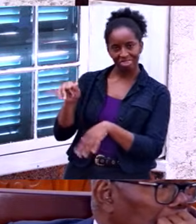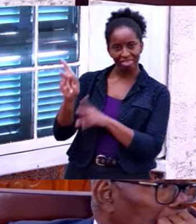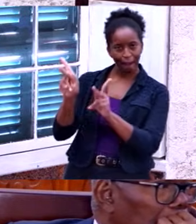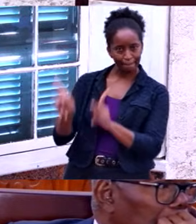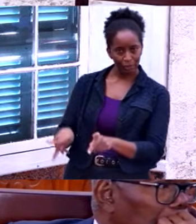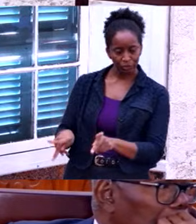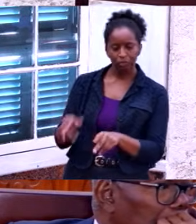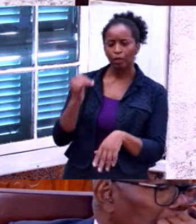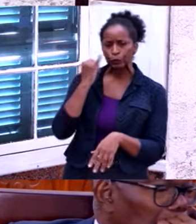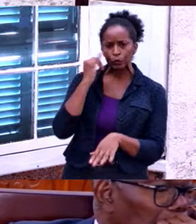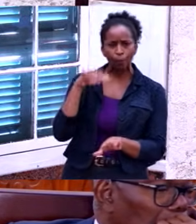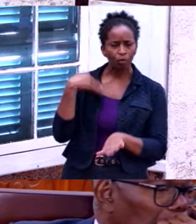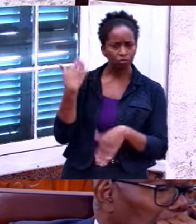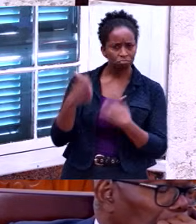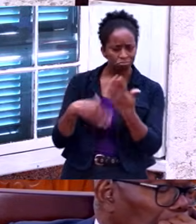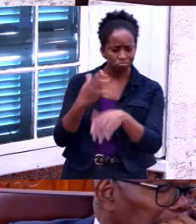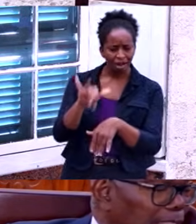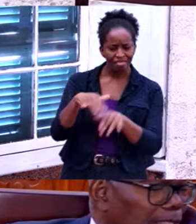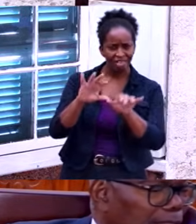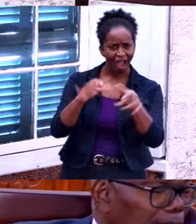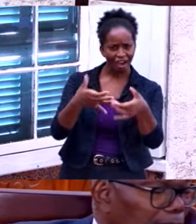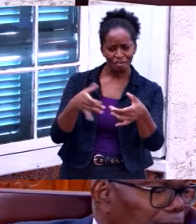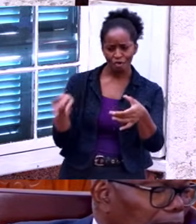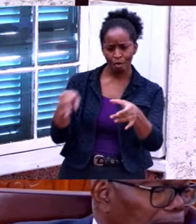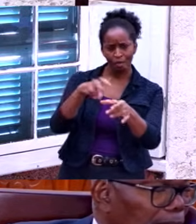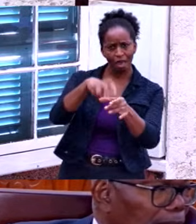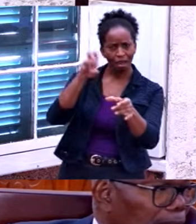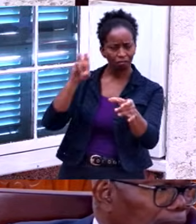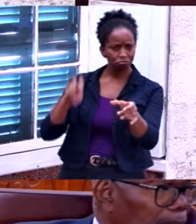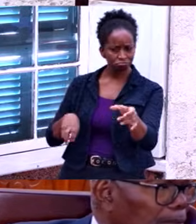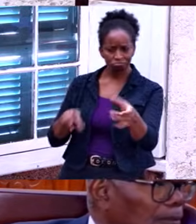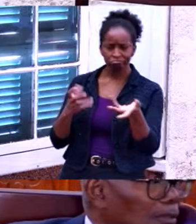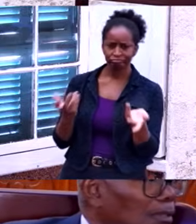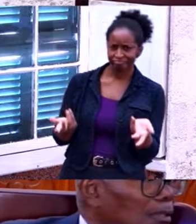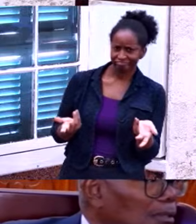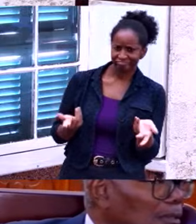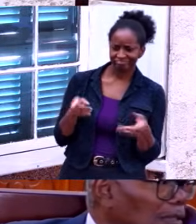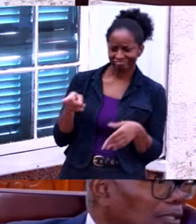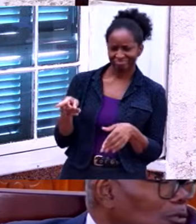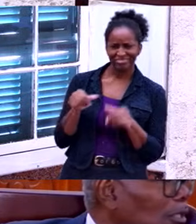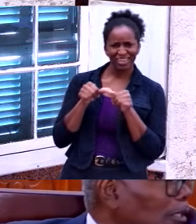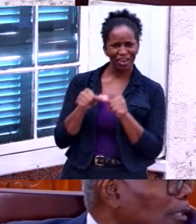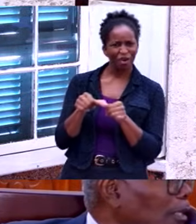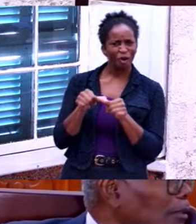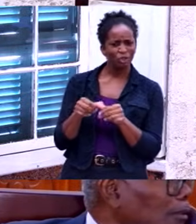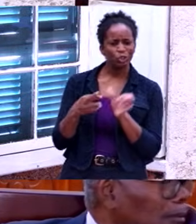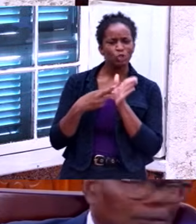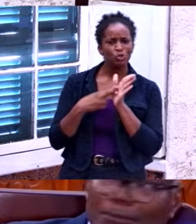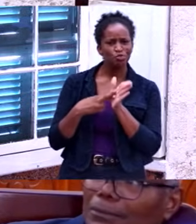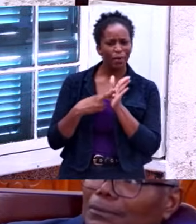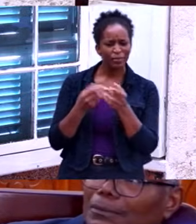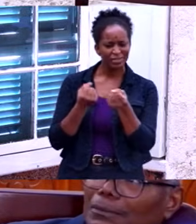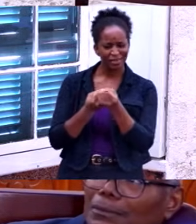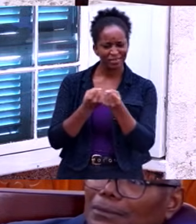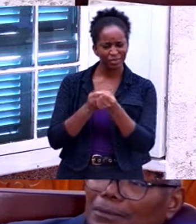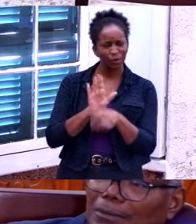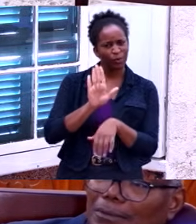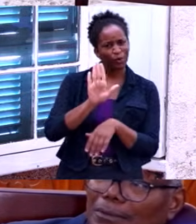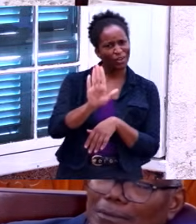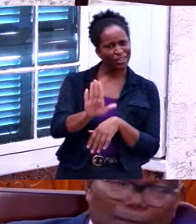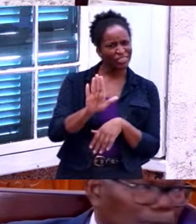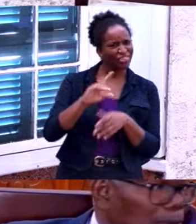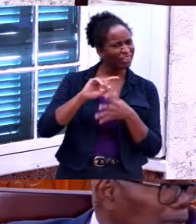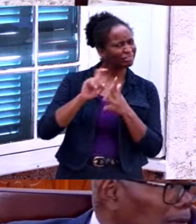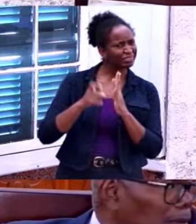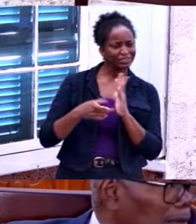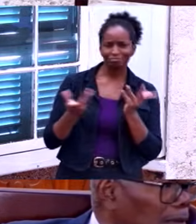a member. How can they represent the Manufacturing Association's interests in the Senate if they are not